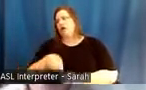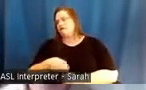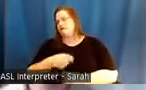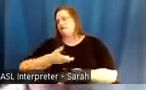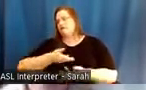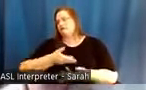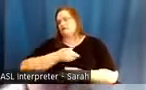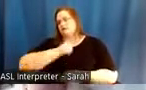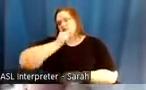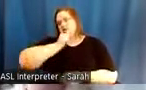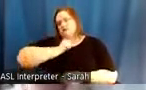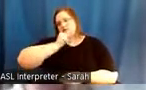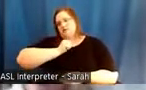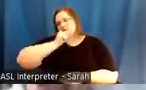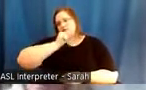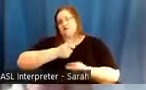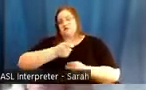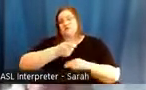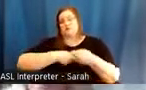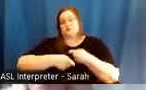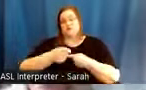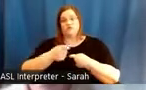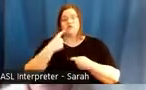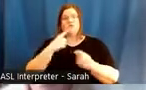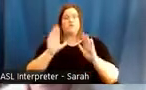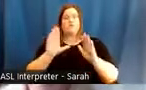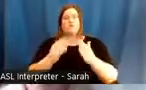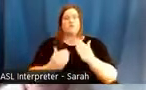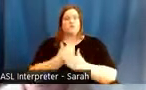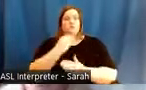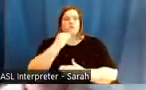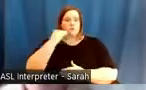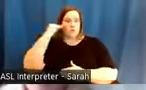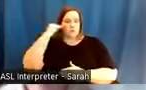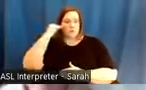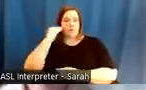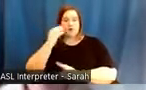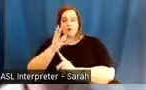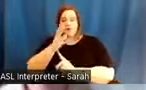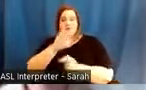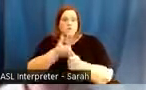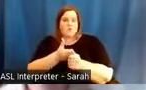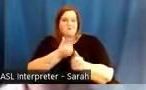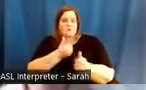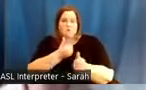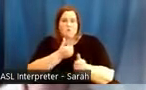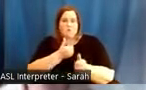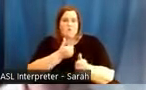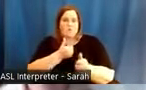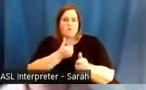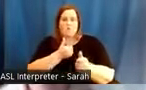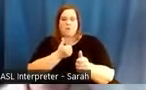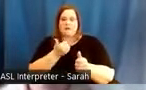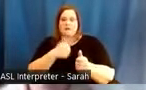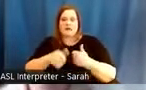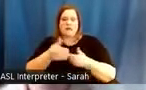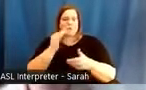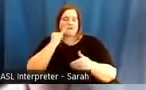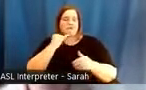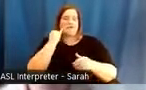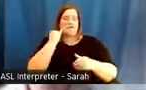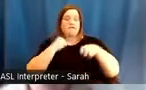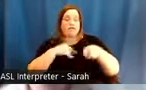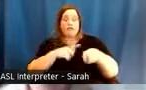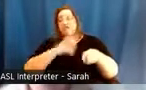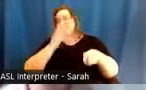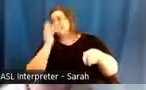endured in exchange for their wonderful new home. The mother avoided any room that Ari was in. Ari was ignored